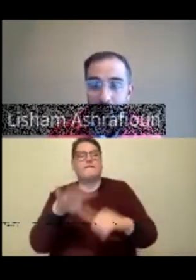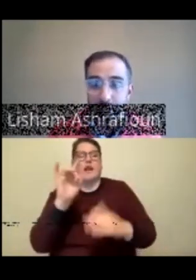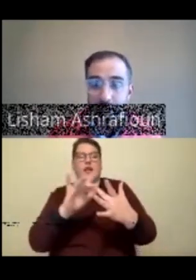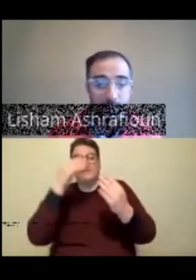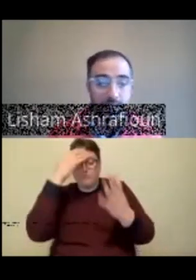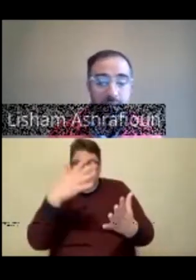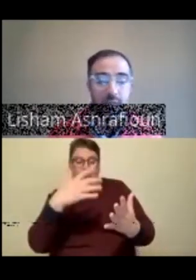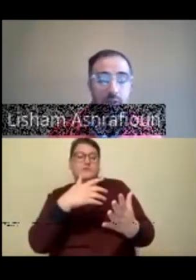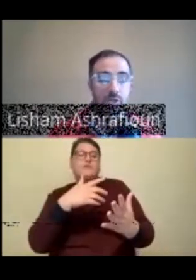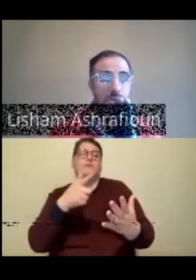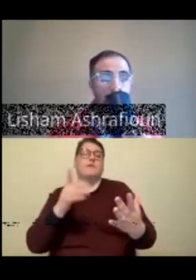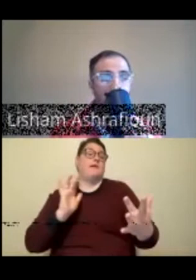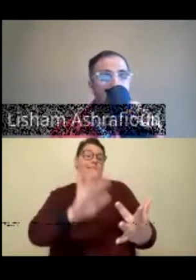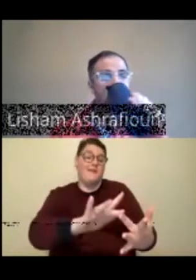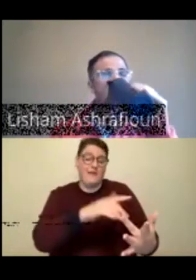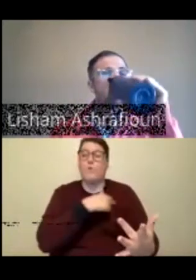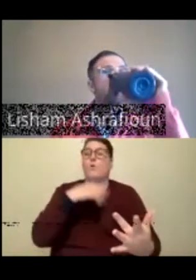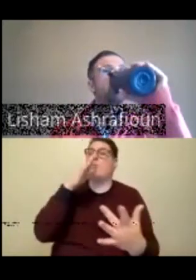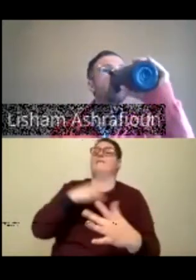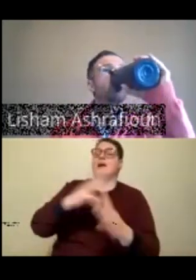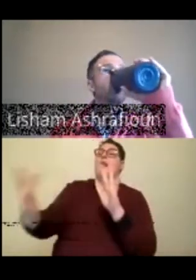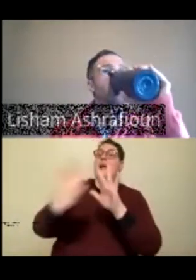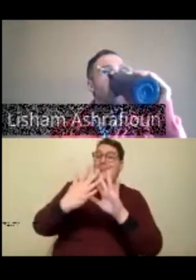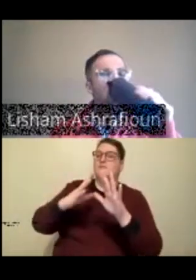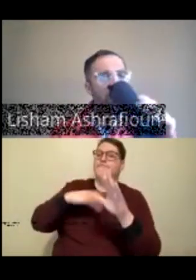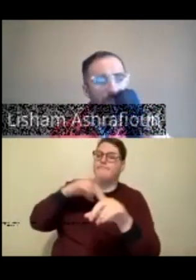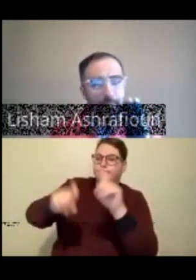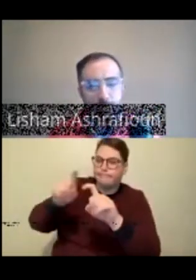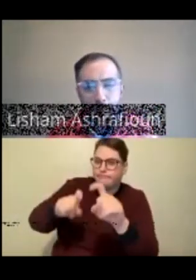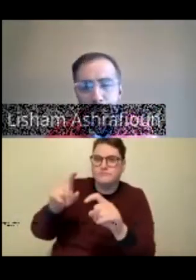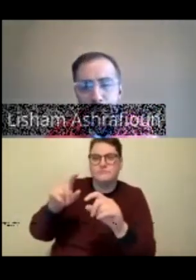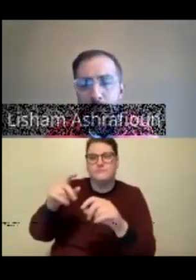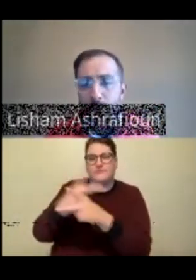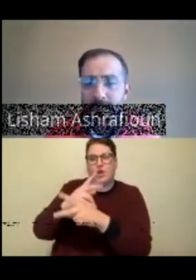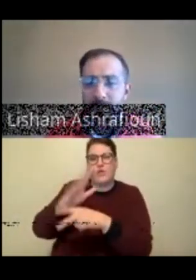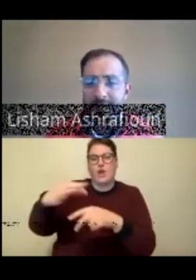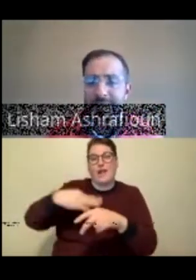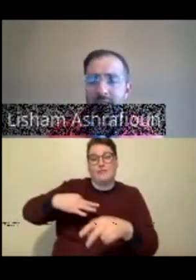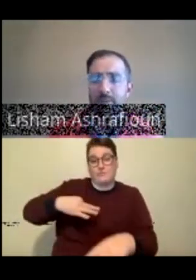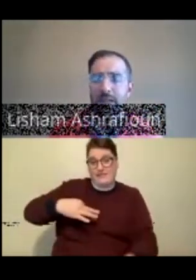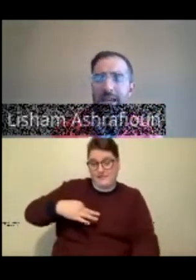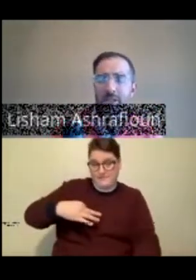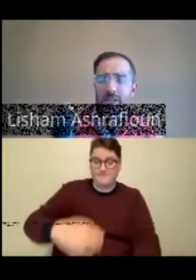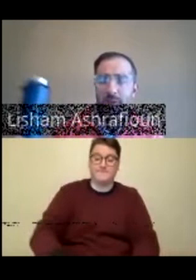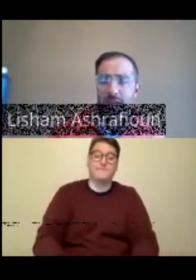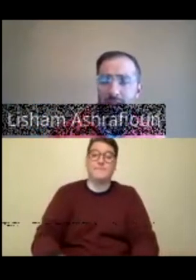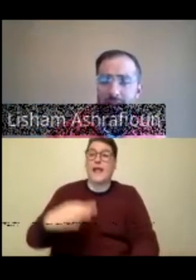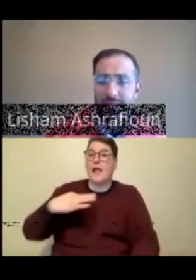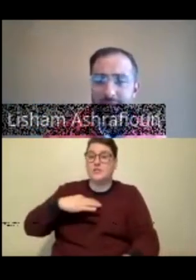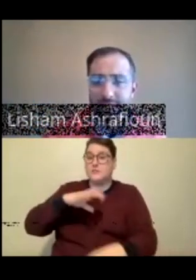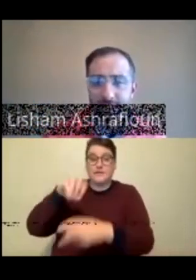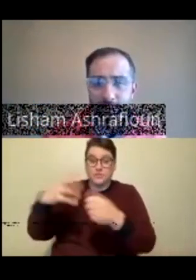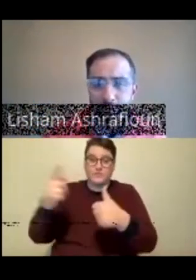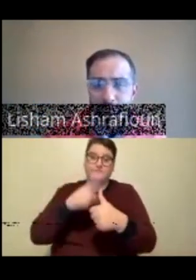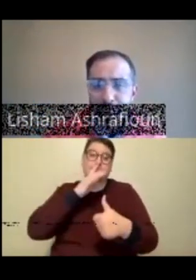out to them and assess their eligibility. And participants need to be English speaking, at